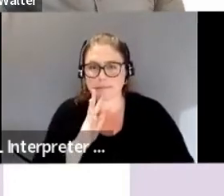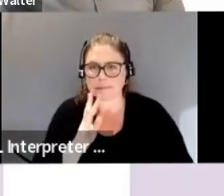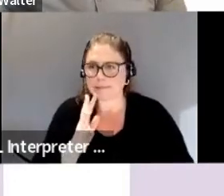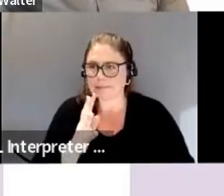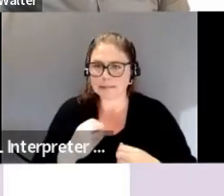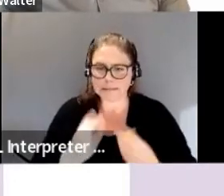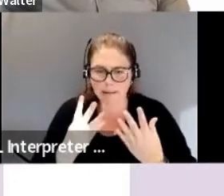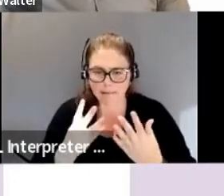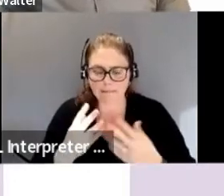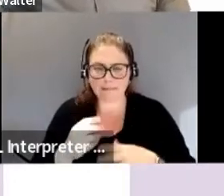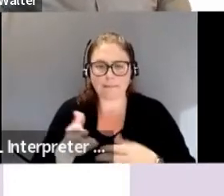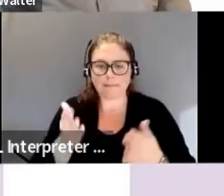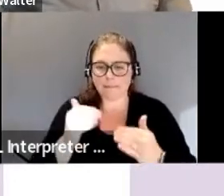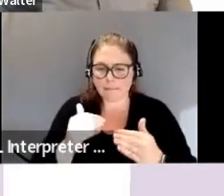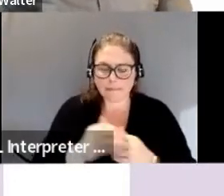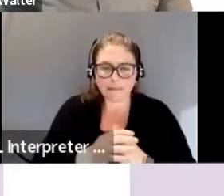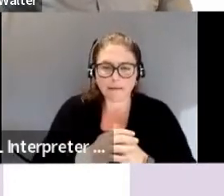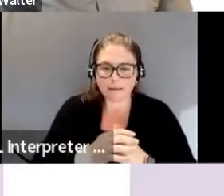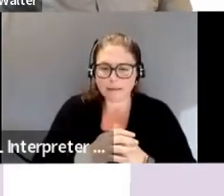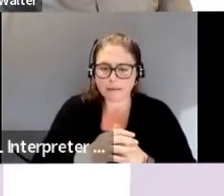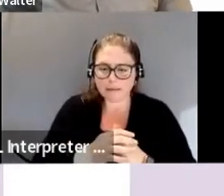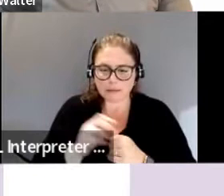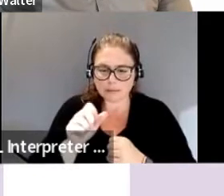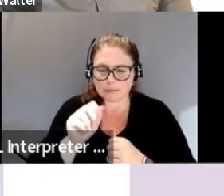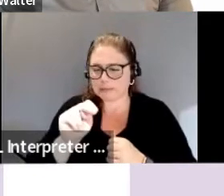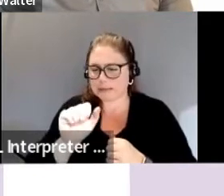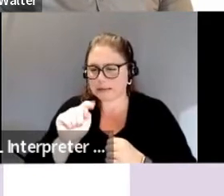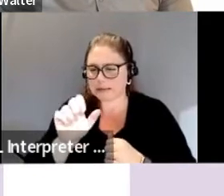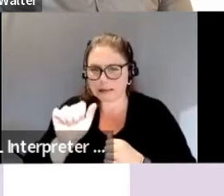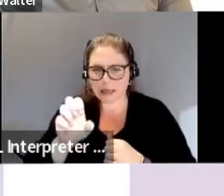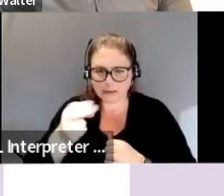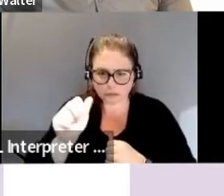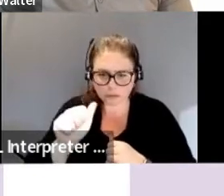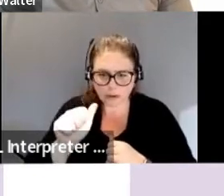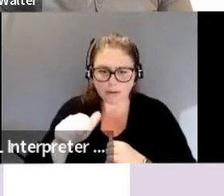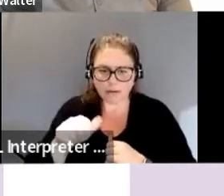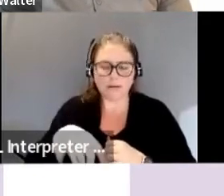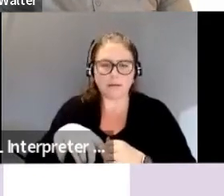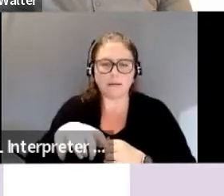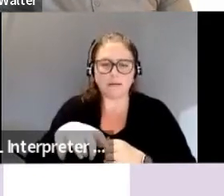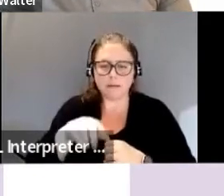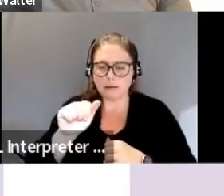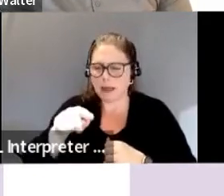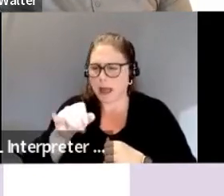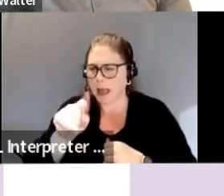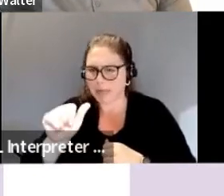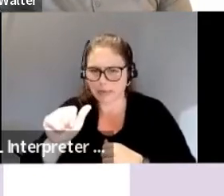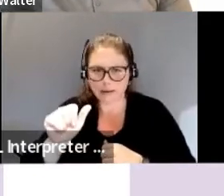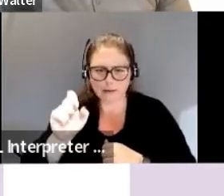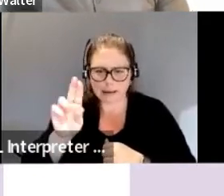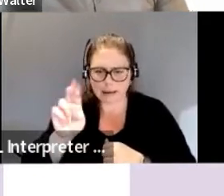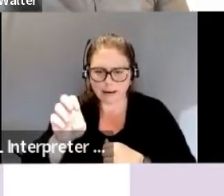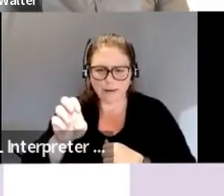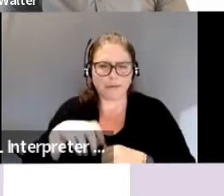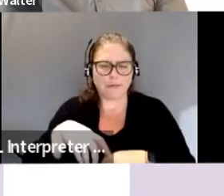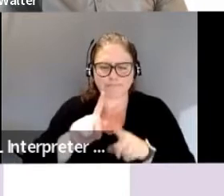Broth from Kitchener. Natasha, we've got Mason Apothecare, Skincare Natural Cleaning in